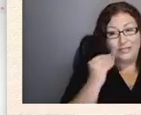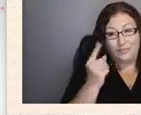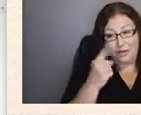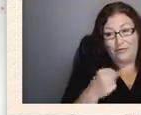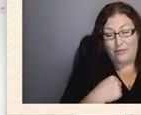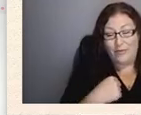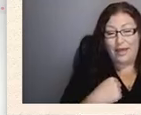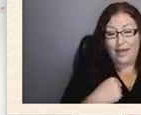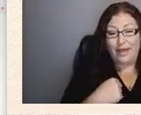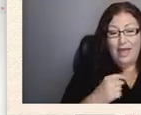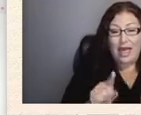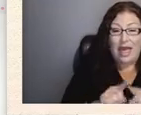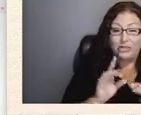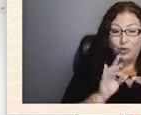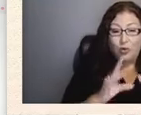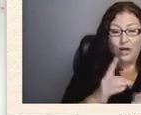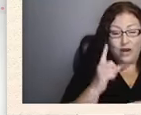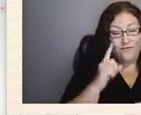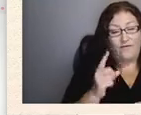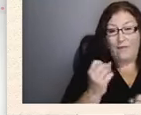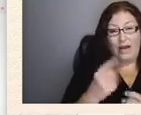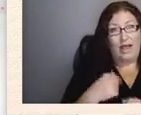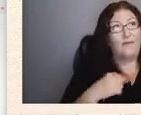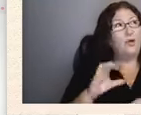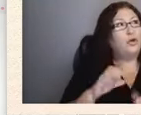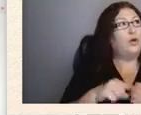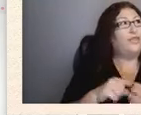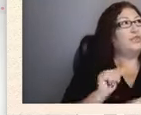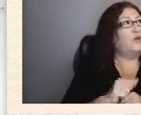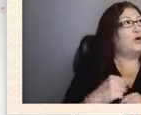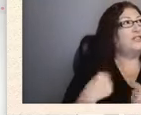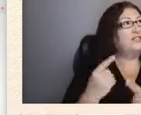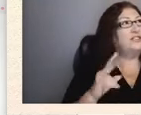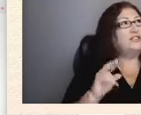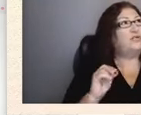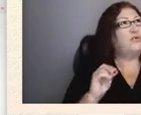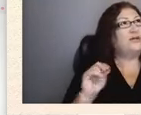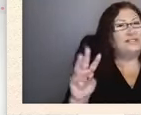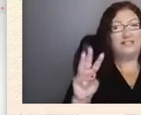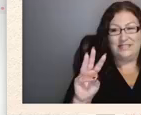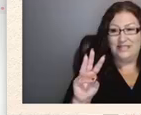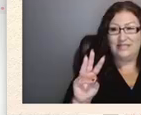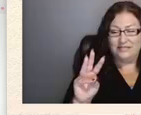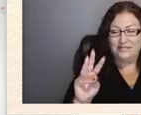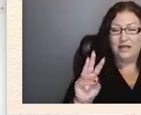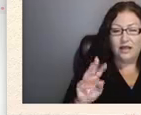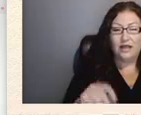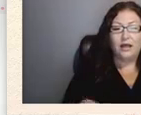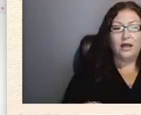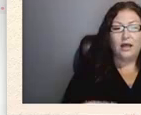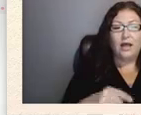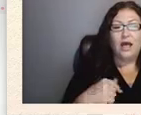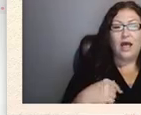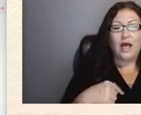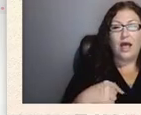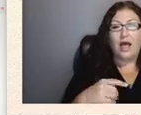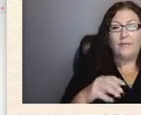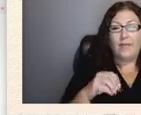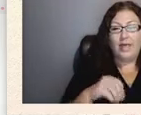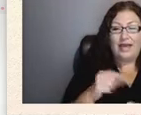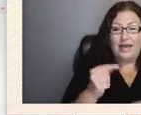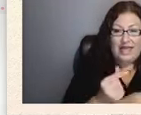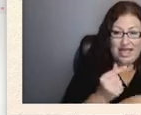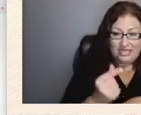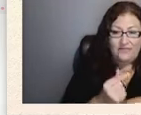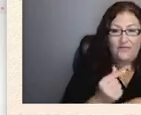the coordinator for many. I've been doing this work since about 2006 now, located in Gainesville, which